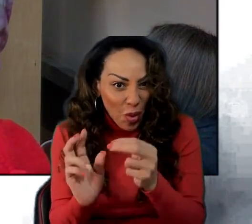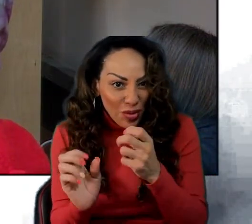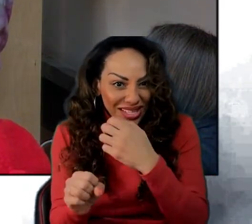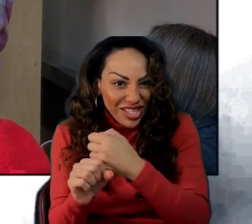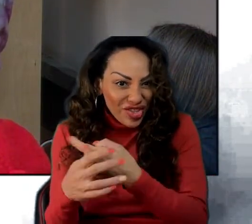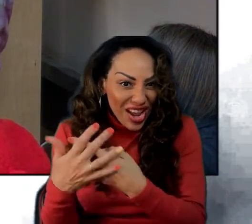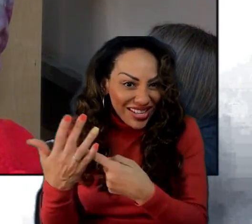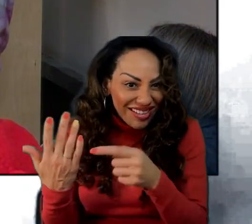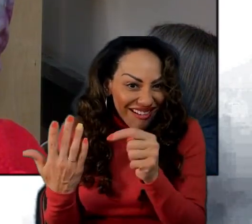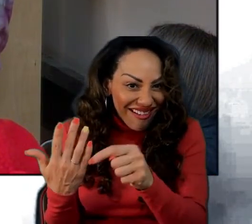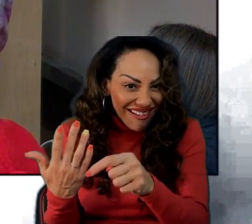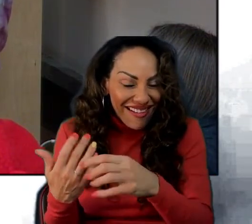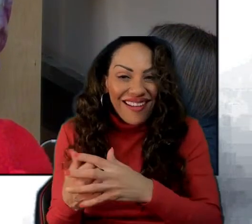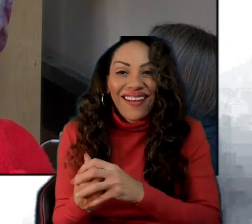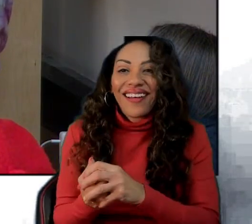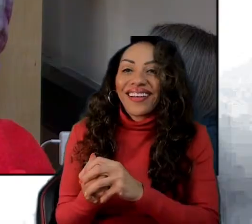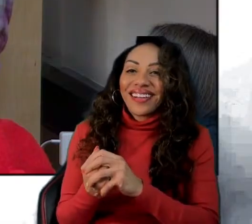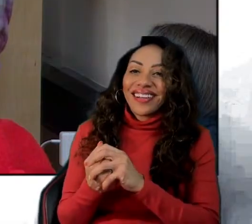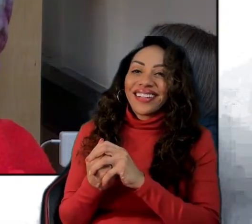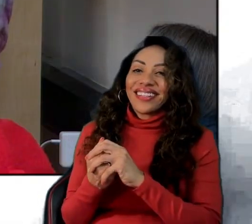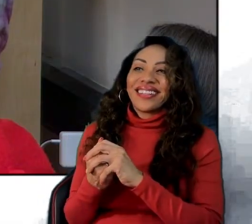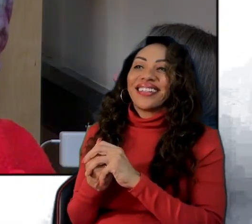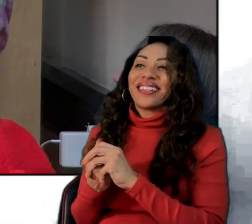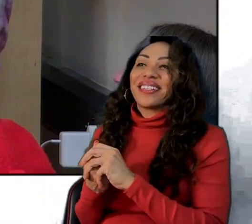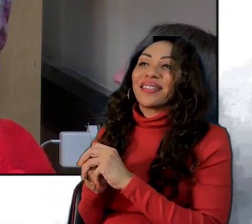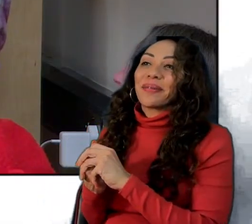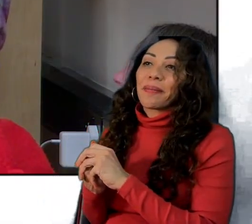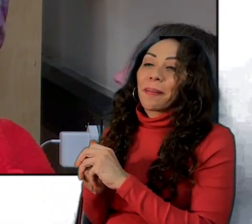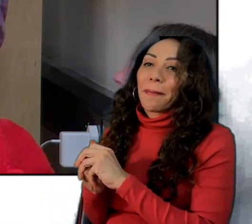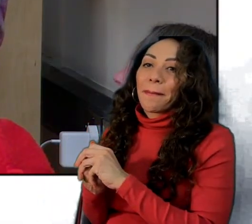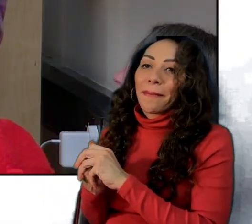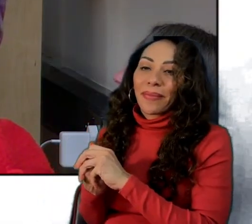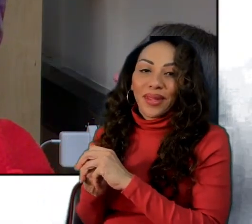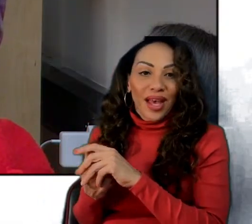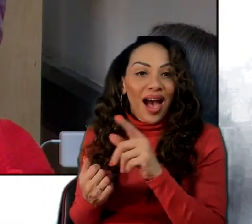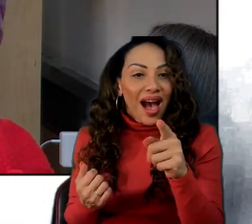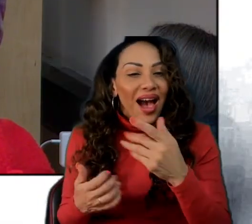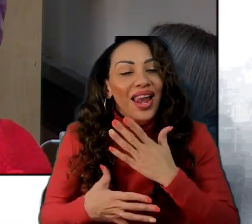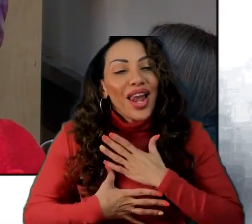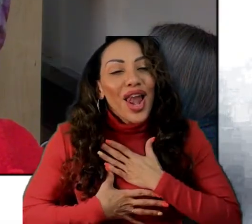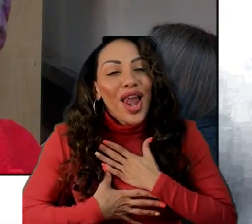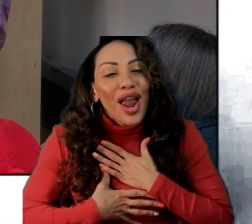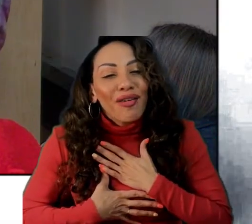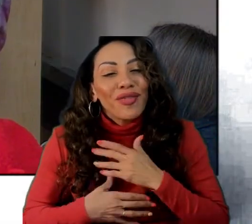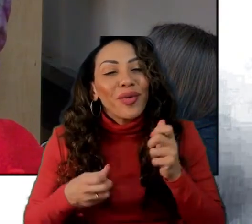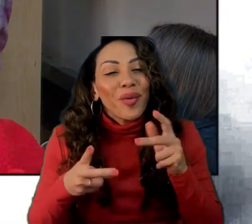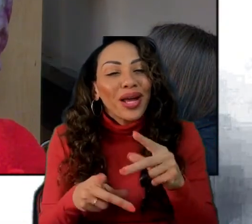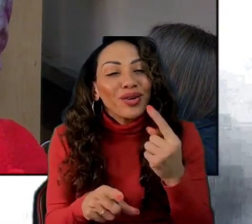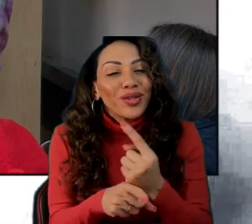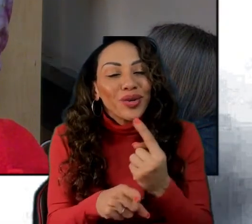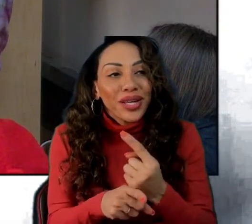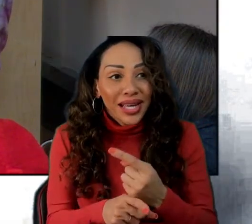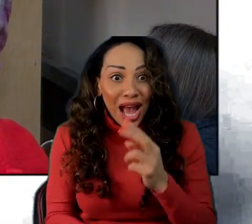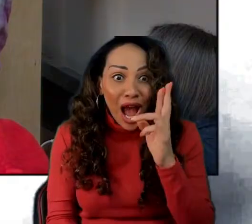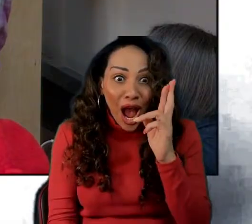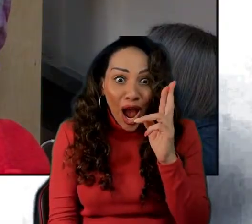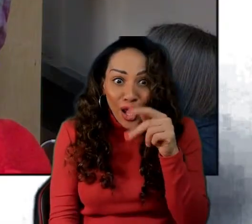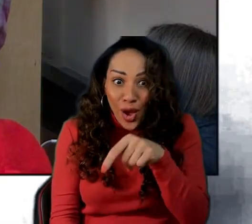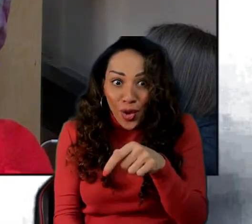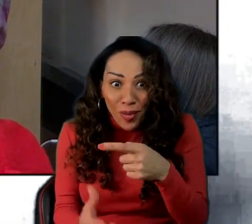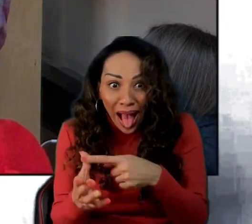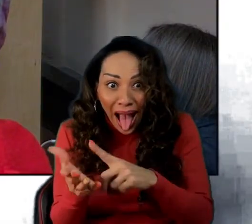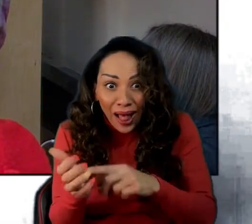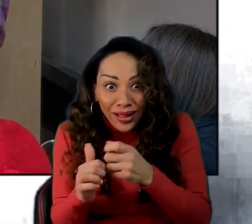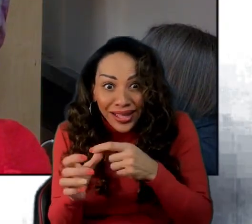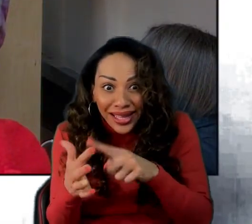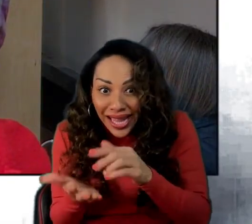how you were using this think about, I hope it was happy, and also thinking how it made people happy or didn't make people happy, and